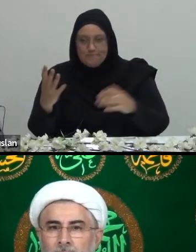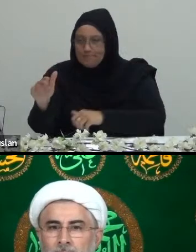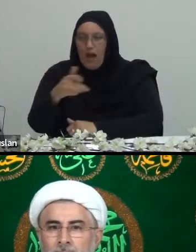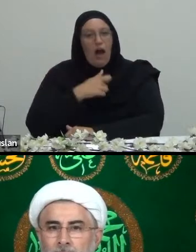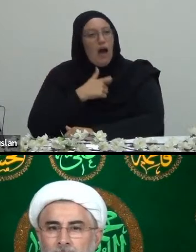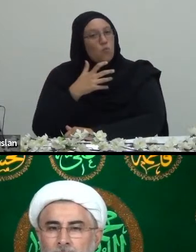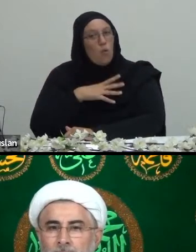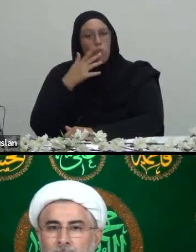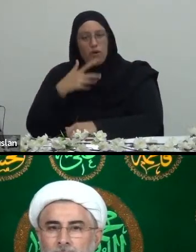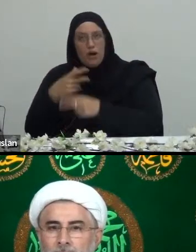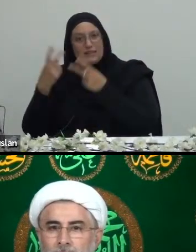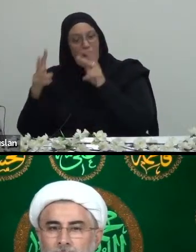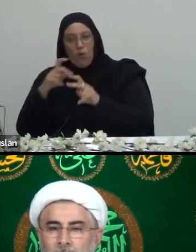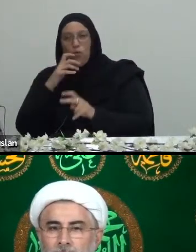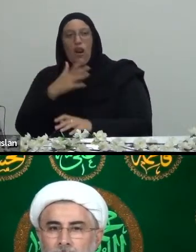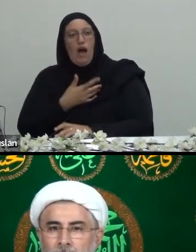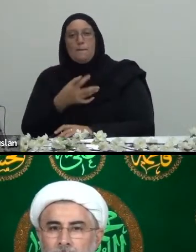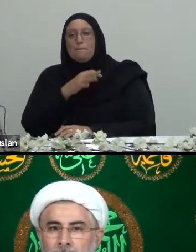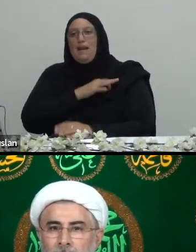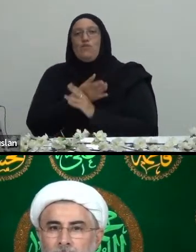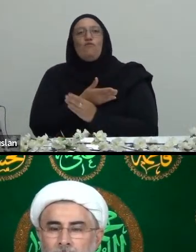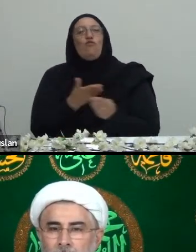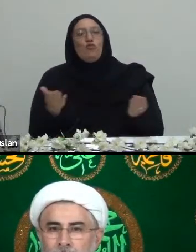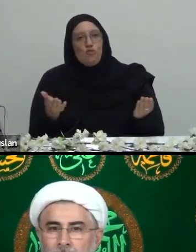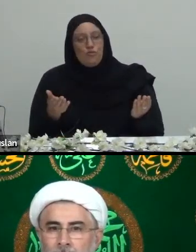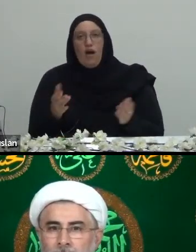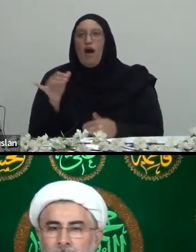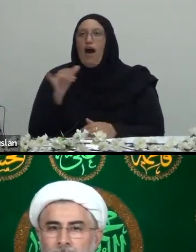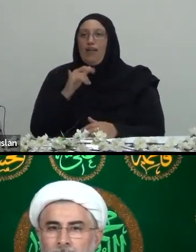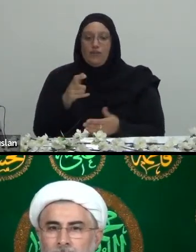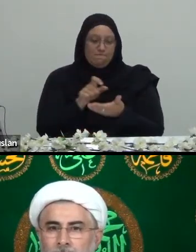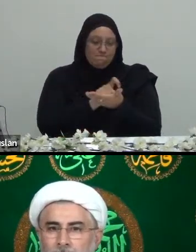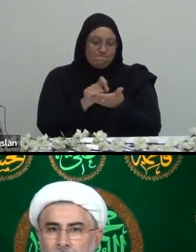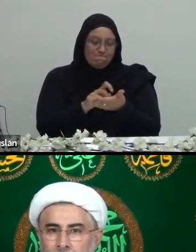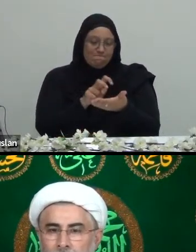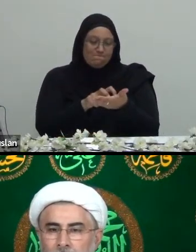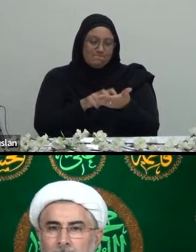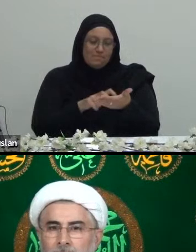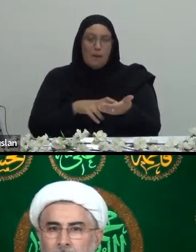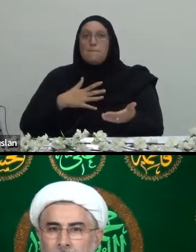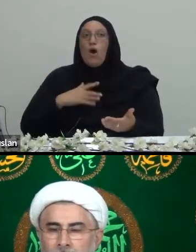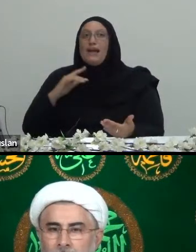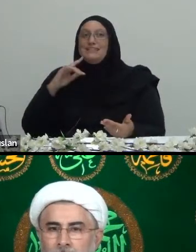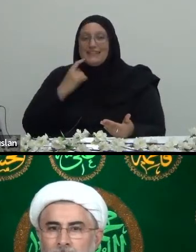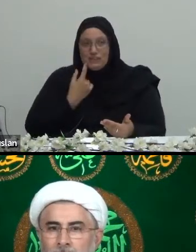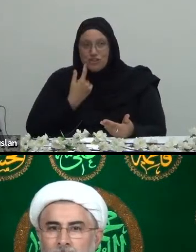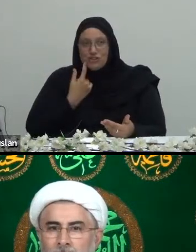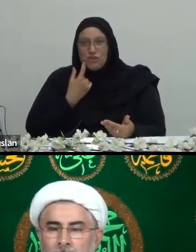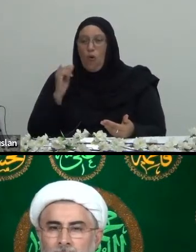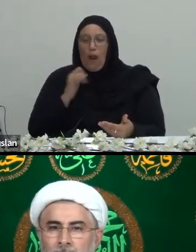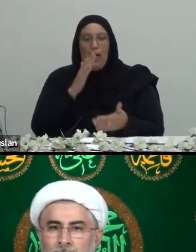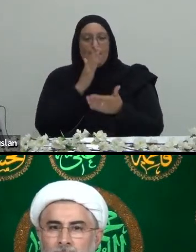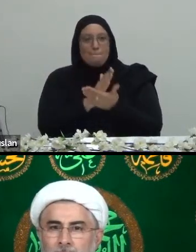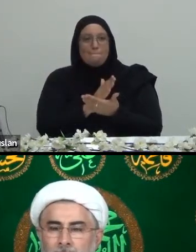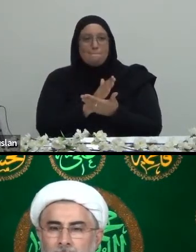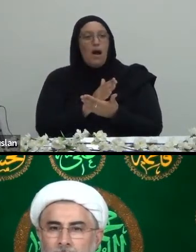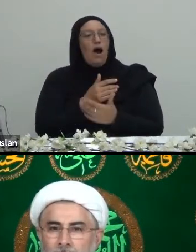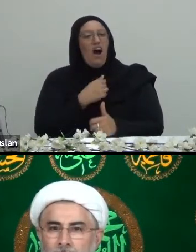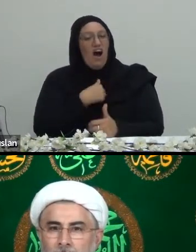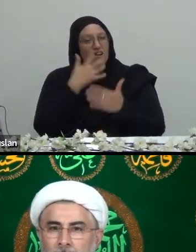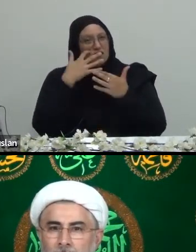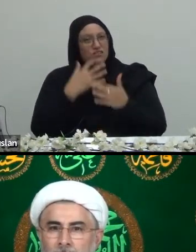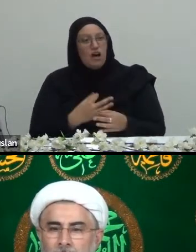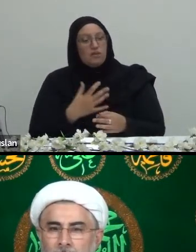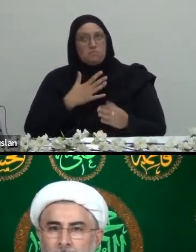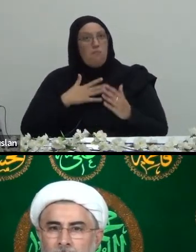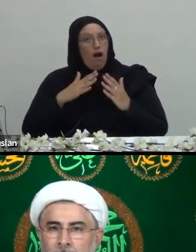estate, and you either document the intention or you actually do the transfer of